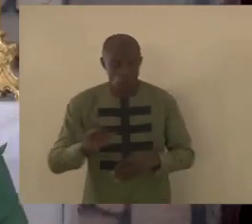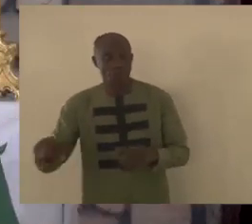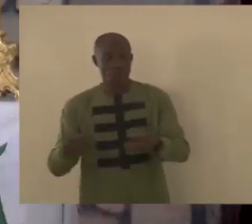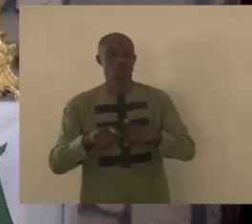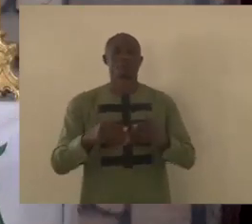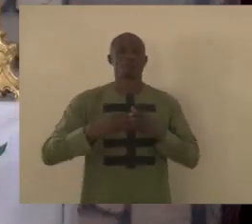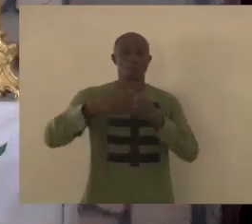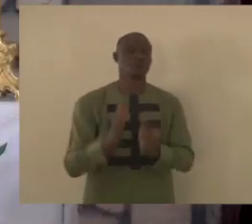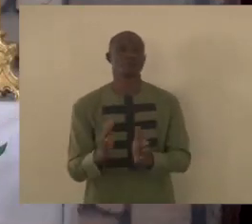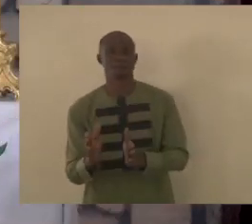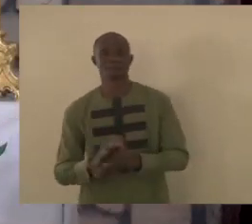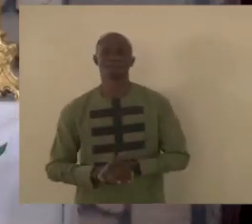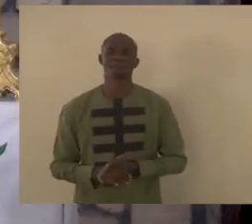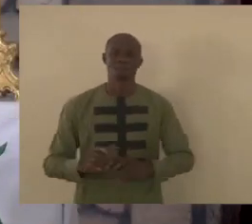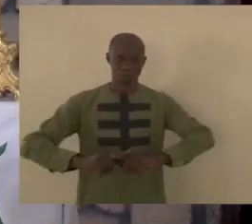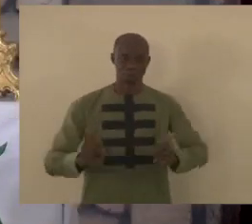power.